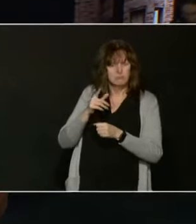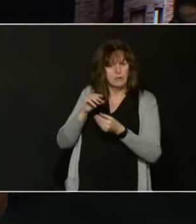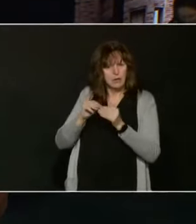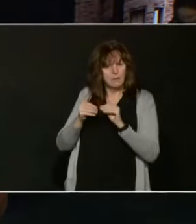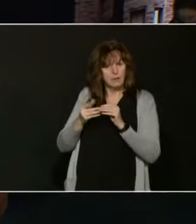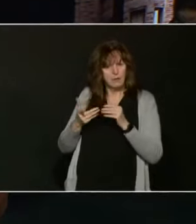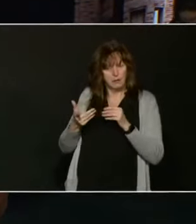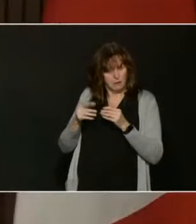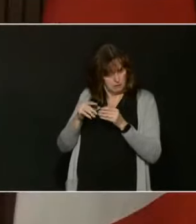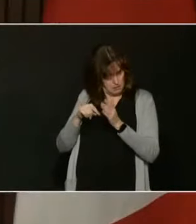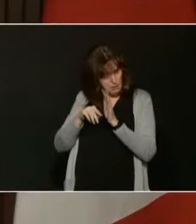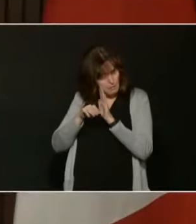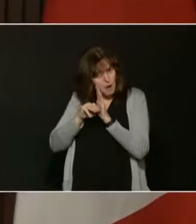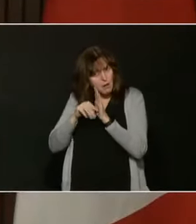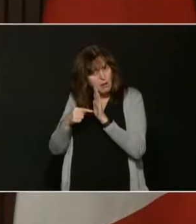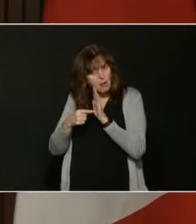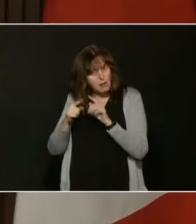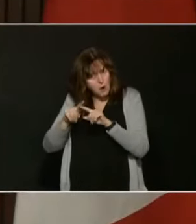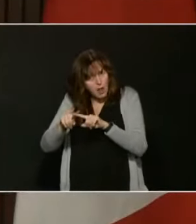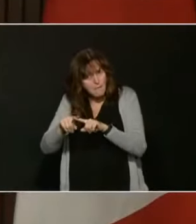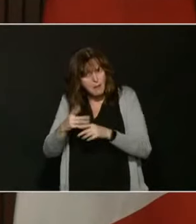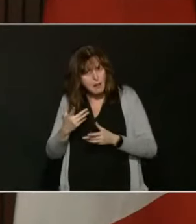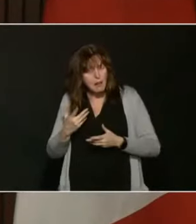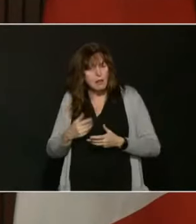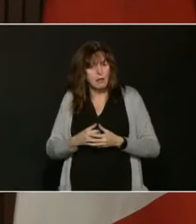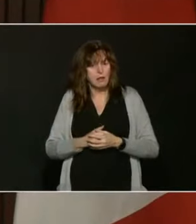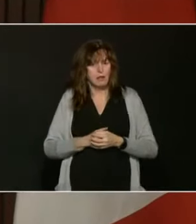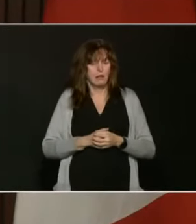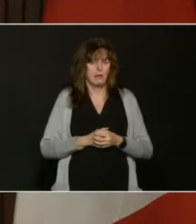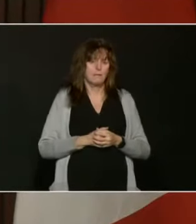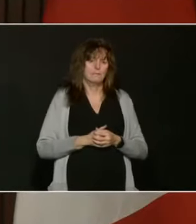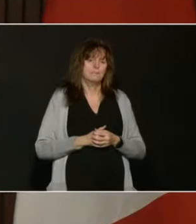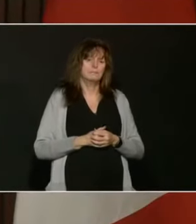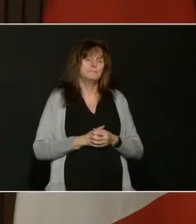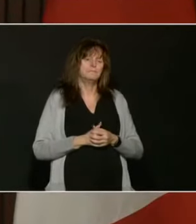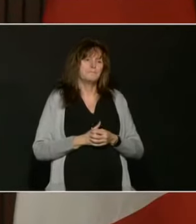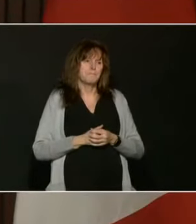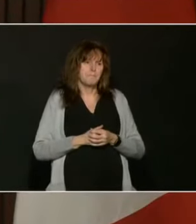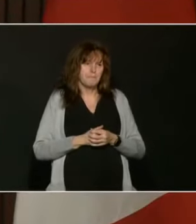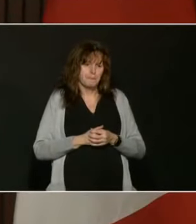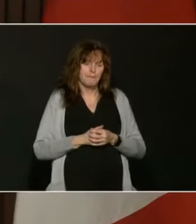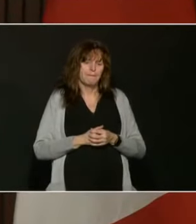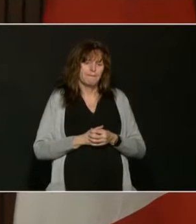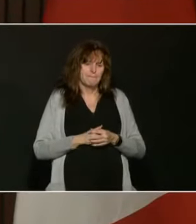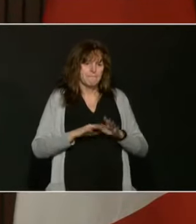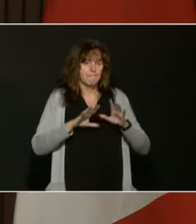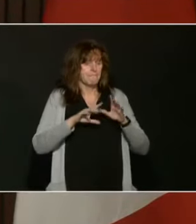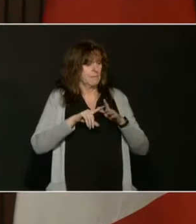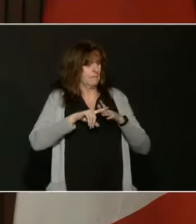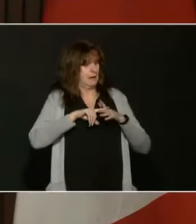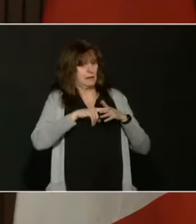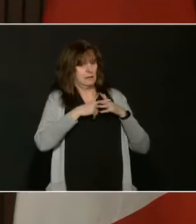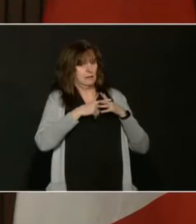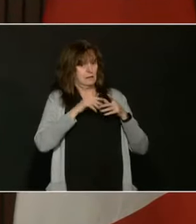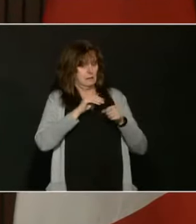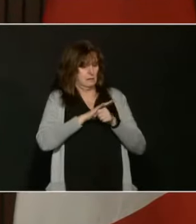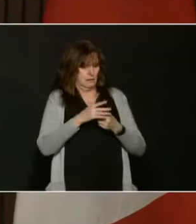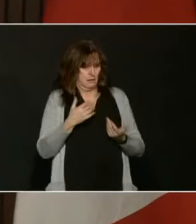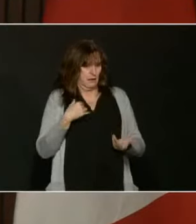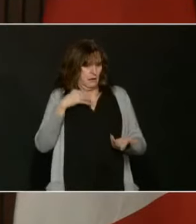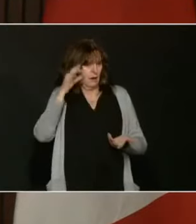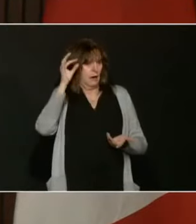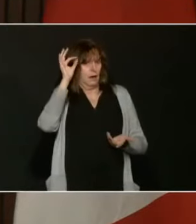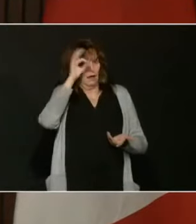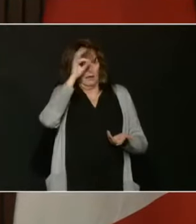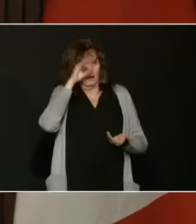Sure. So, at the beginning, we actually did not know very much about this disease. The actual deaths, I'm hopeful that we're now getting very